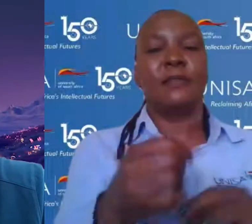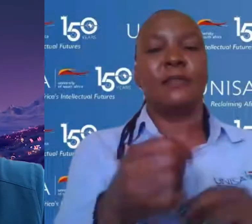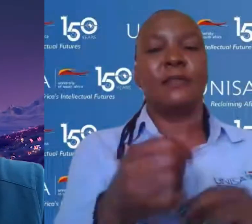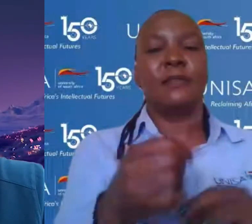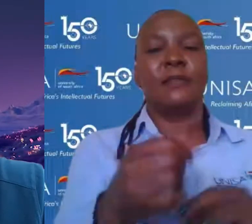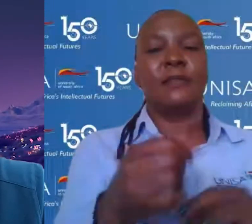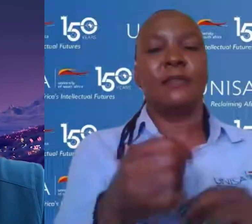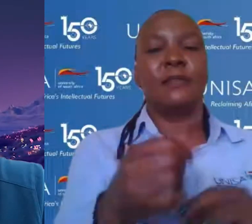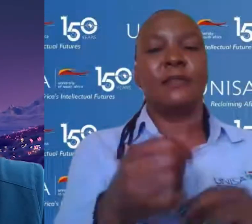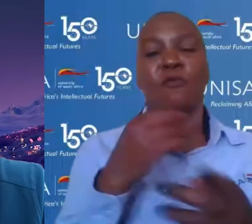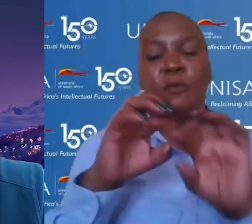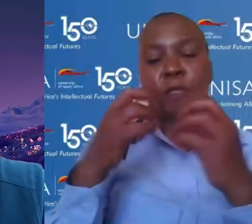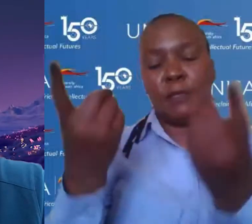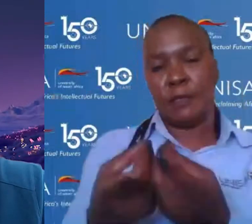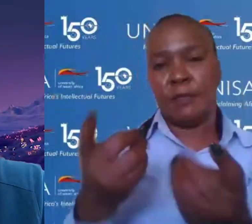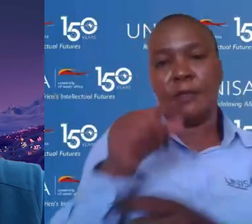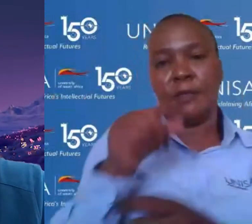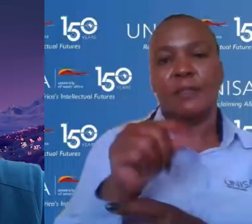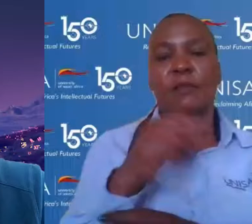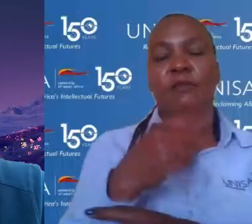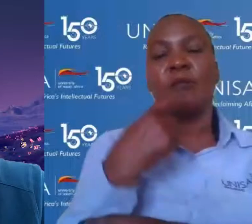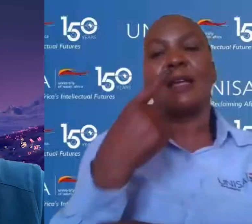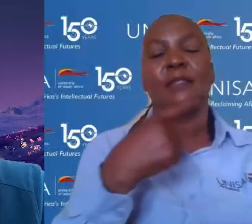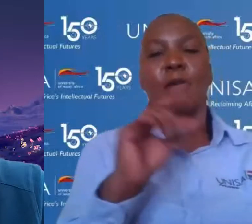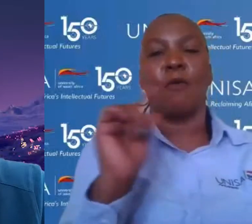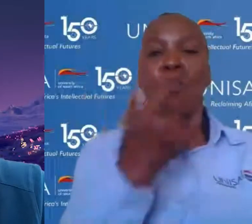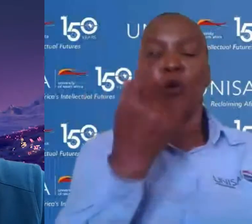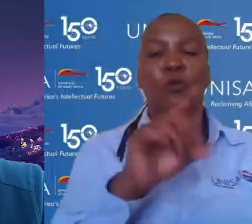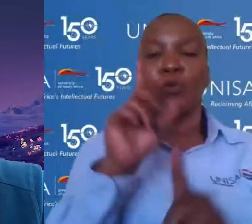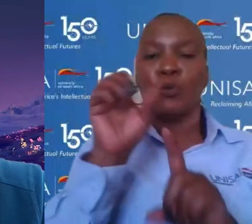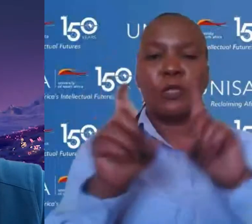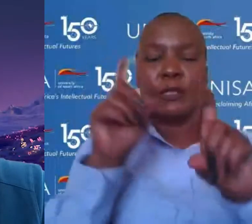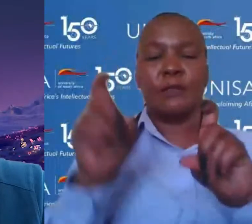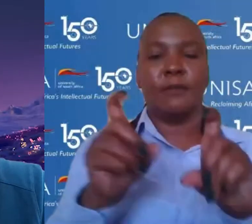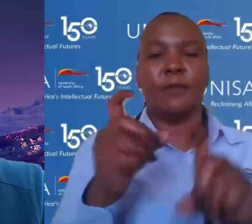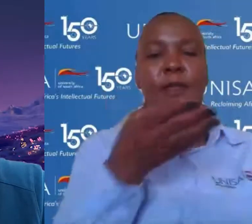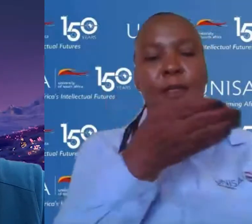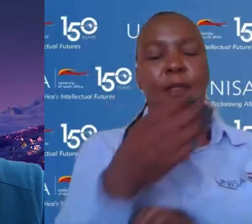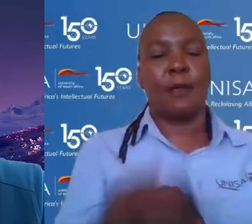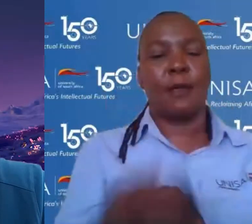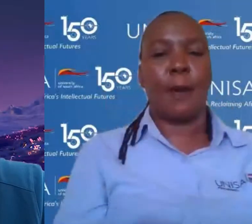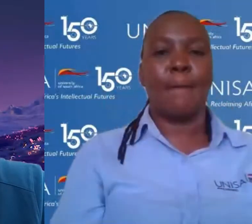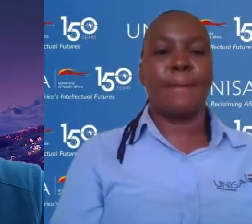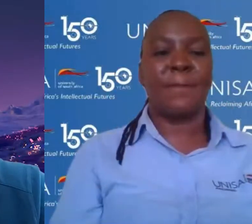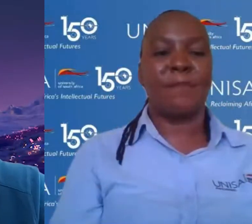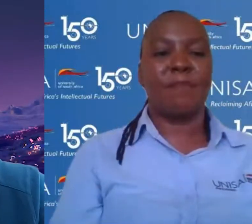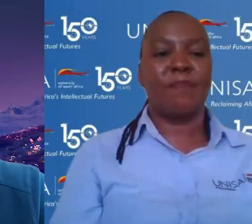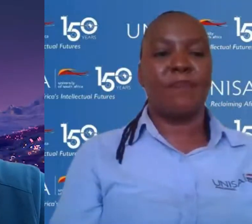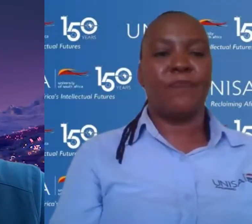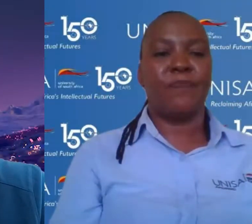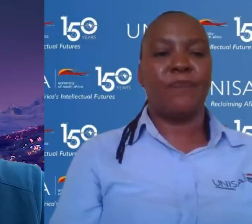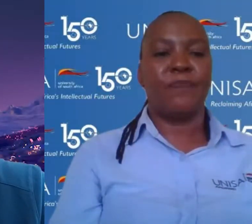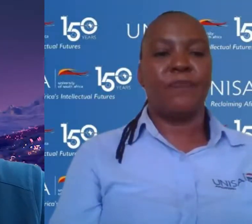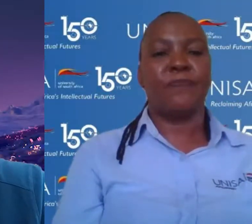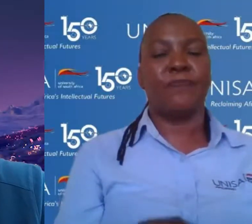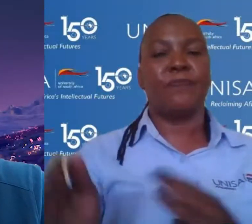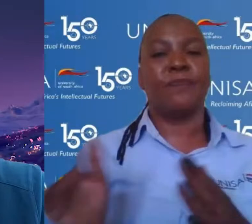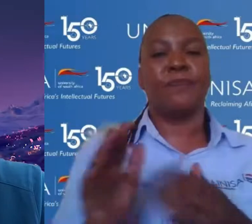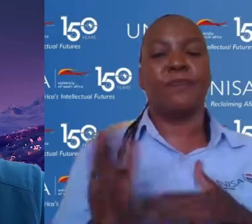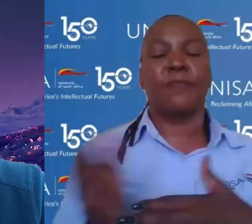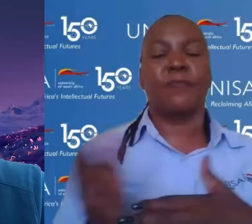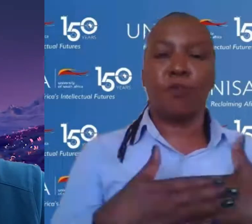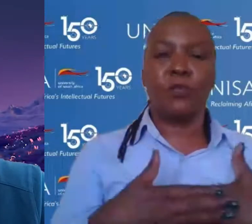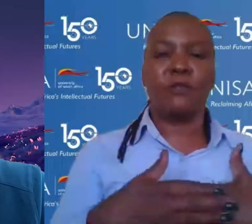desk who will answer all of your questions there. When is the closing date for registration fee? It